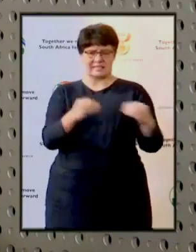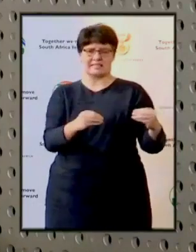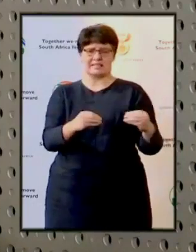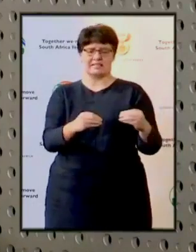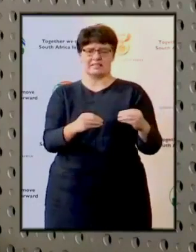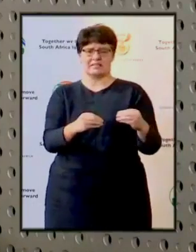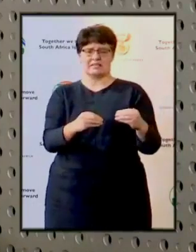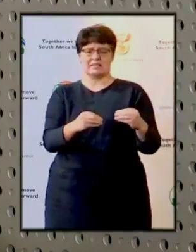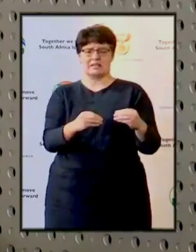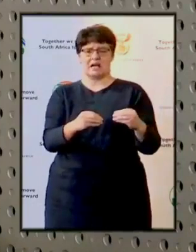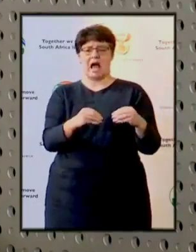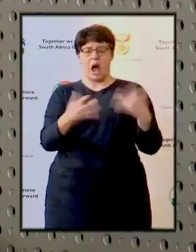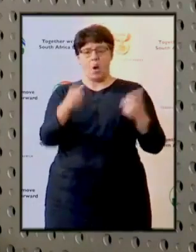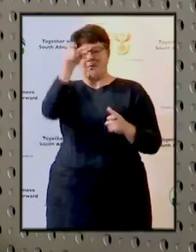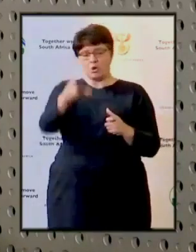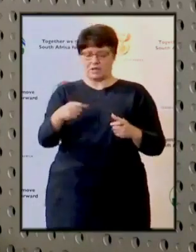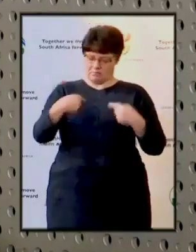around delivery.